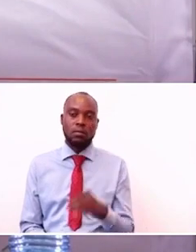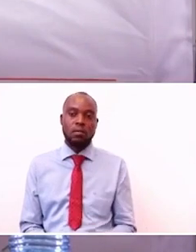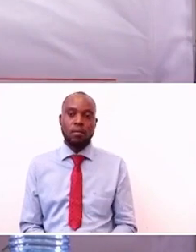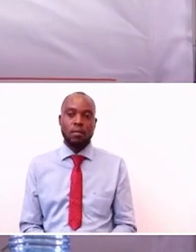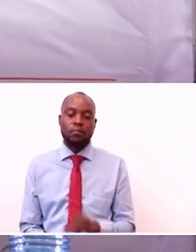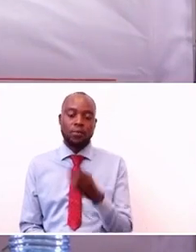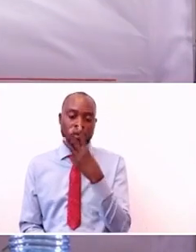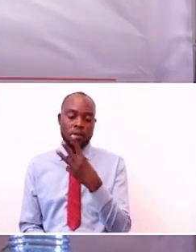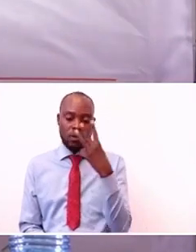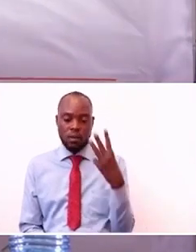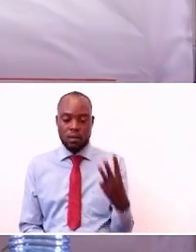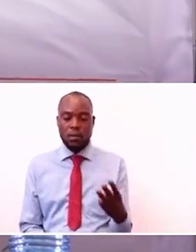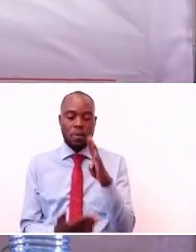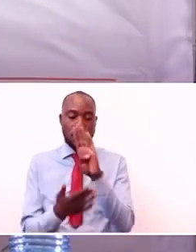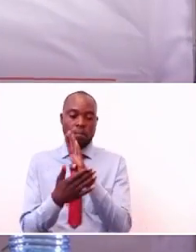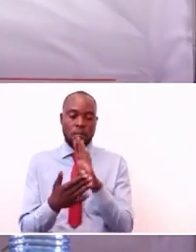33 billion.